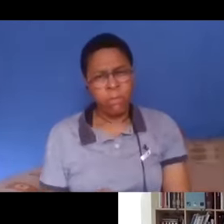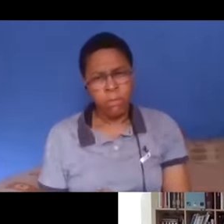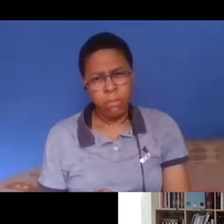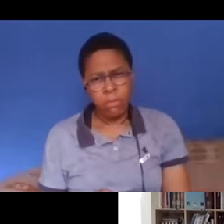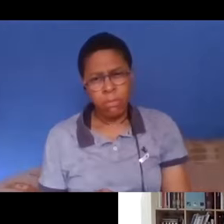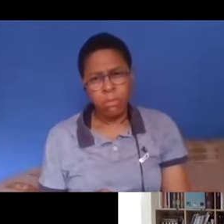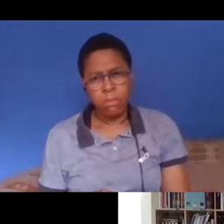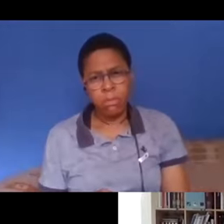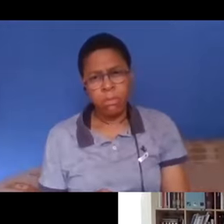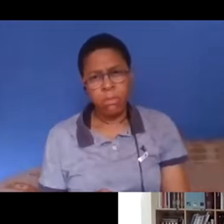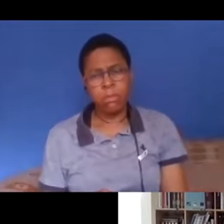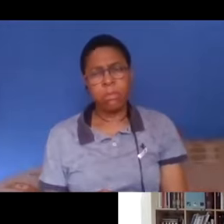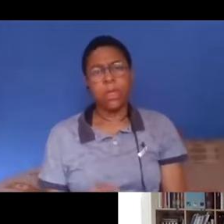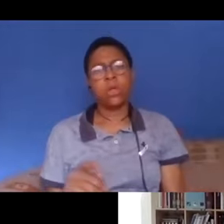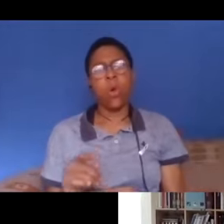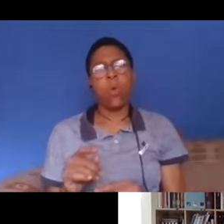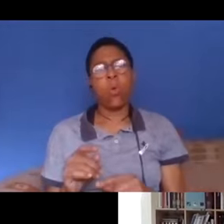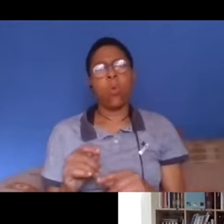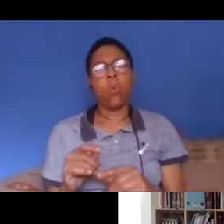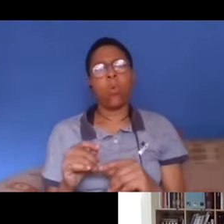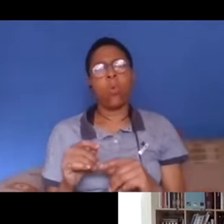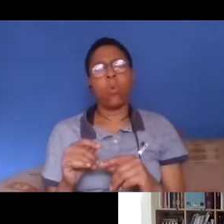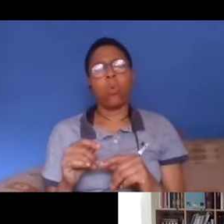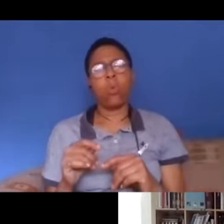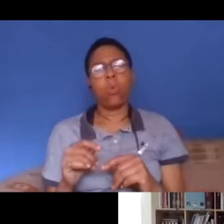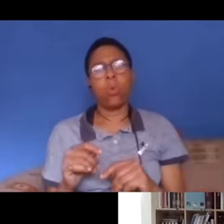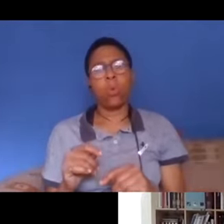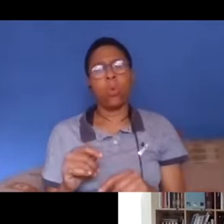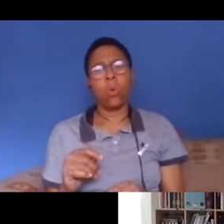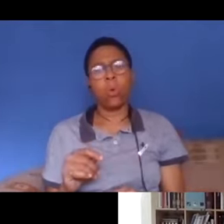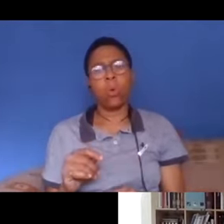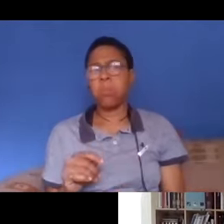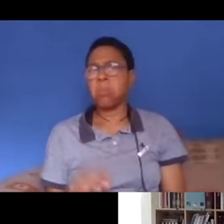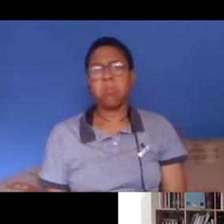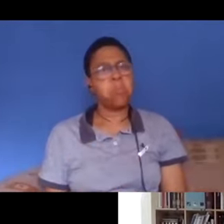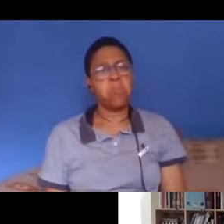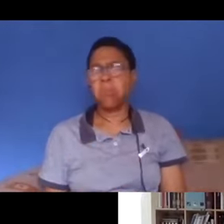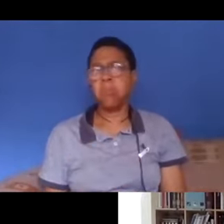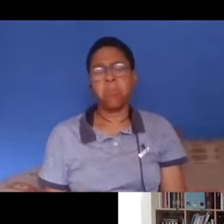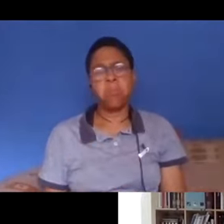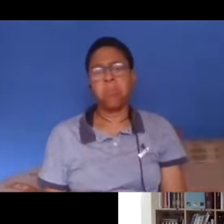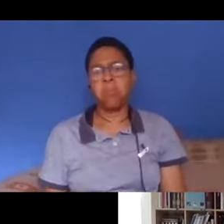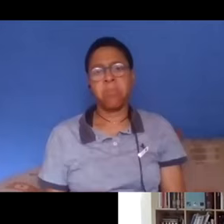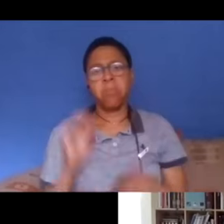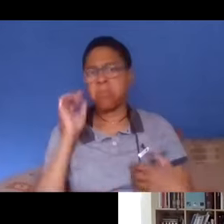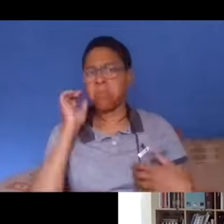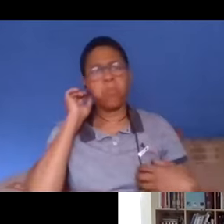cleaning dance studios? Do we all know on the panel what fogger machines are?